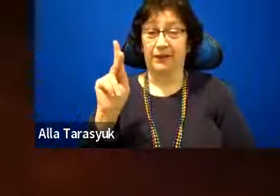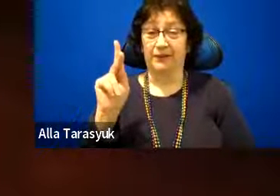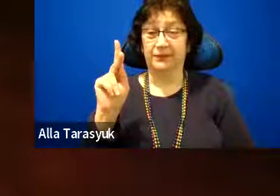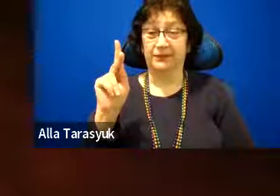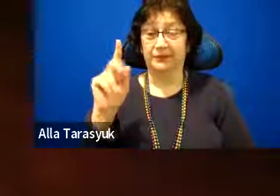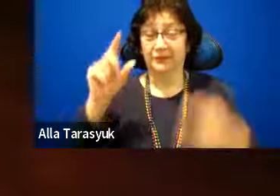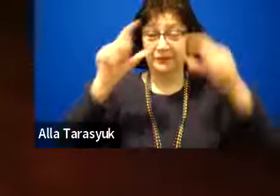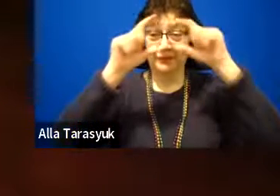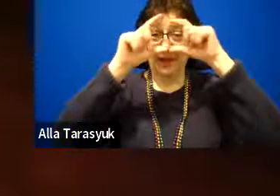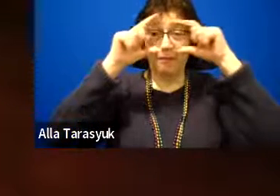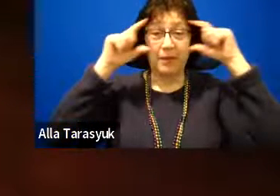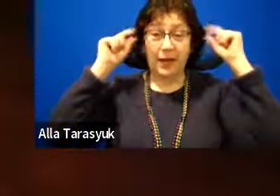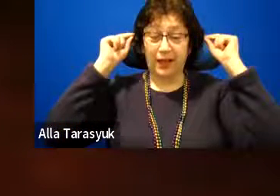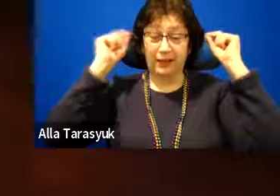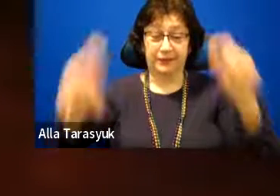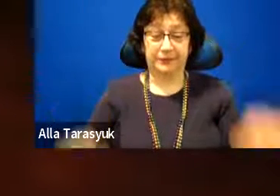Mask.